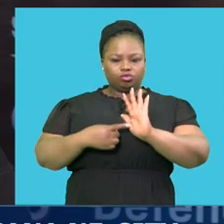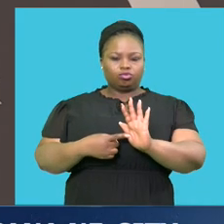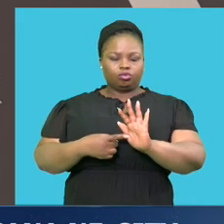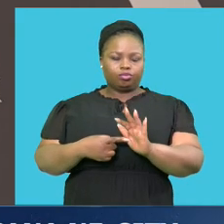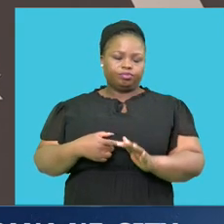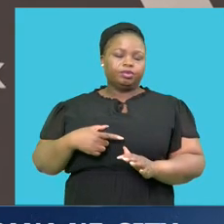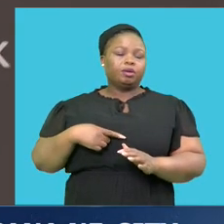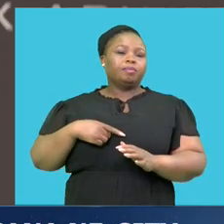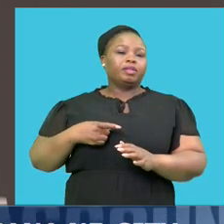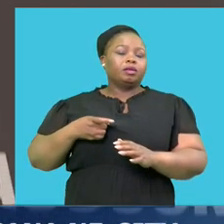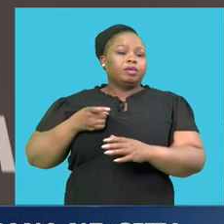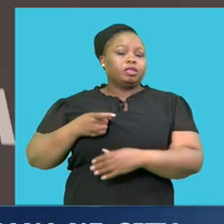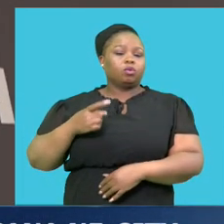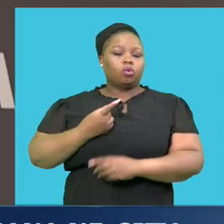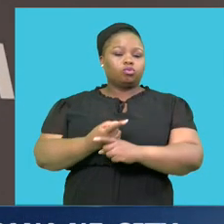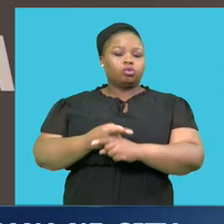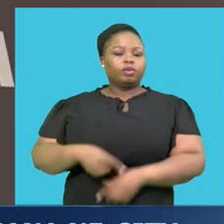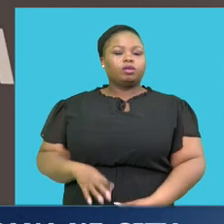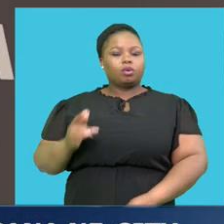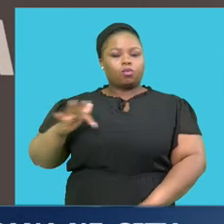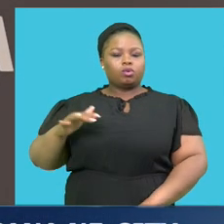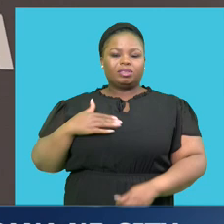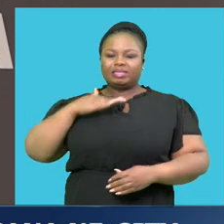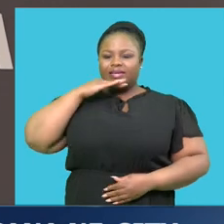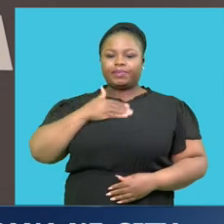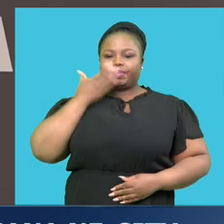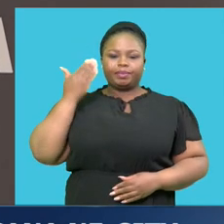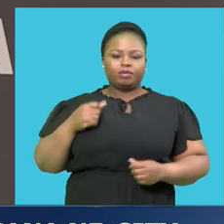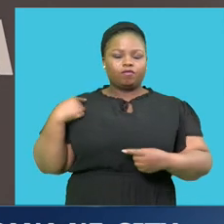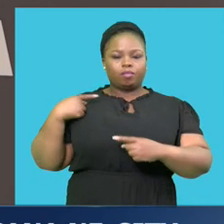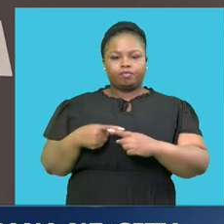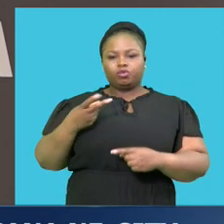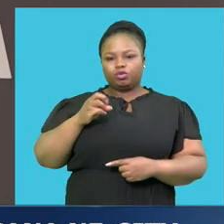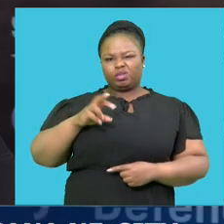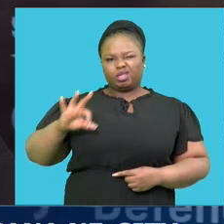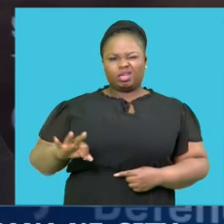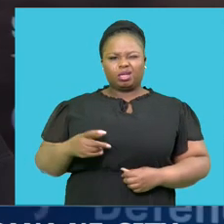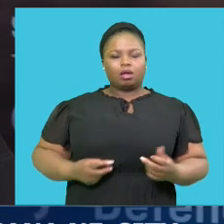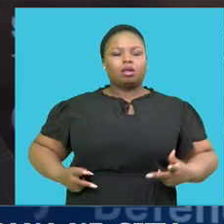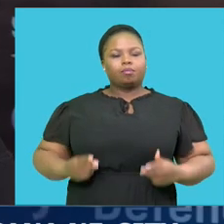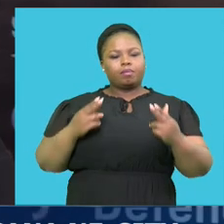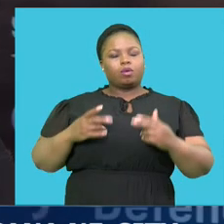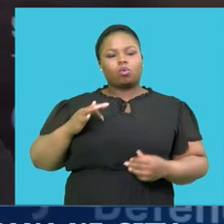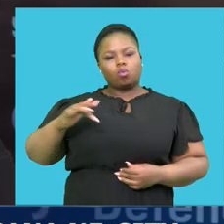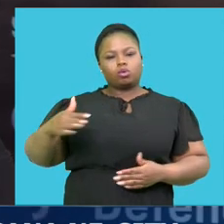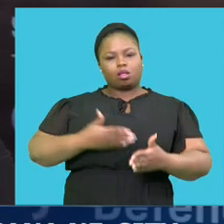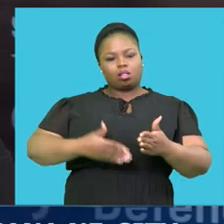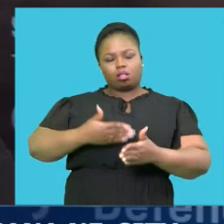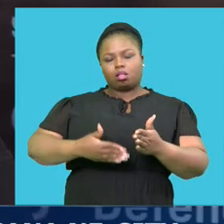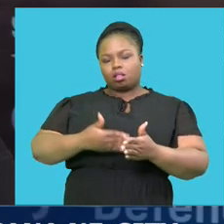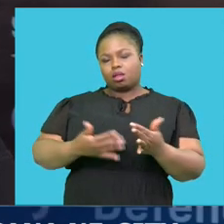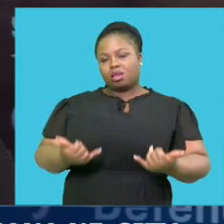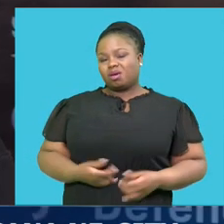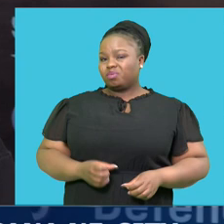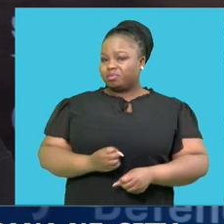call. The intermittent water supplies since 2023 and prolonged water cuts in recent weeks, despite